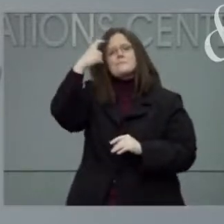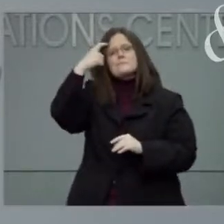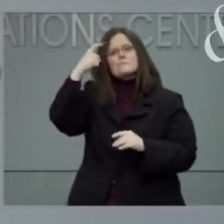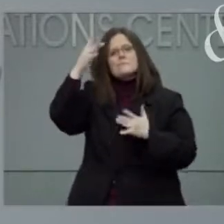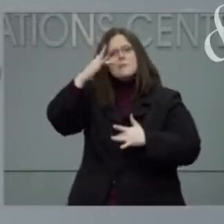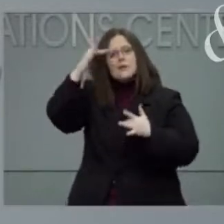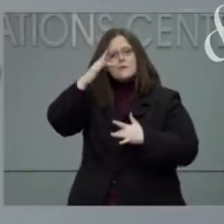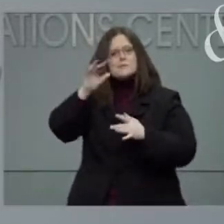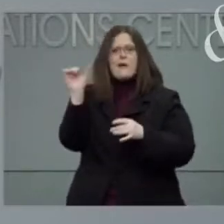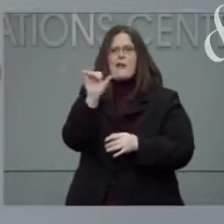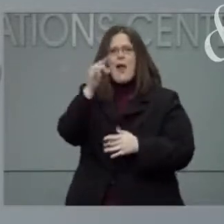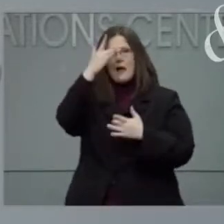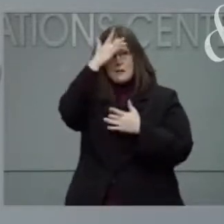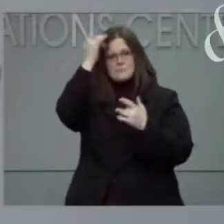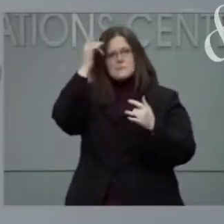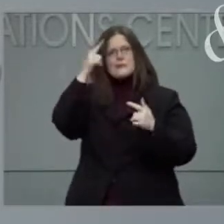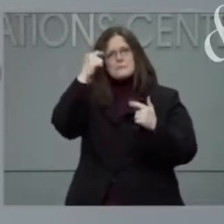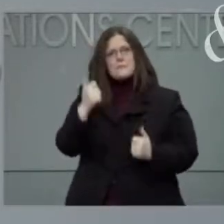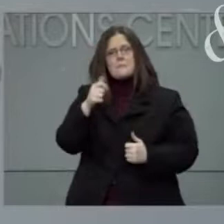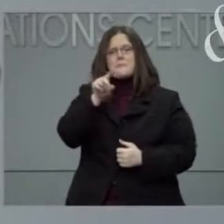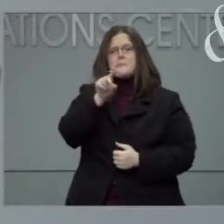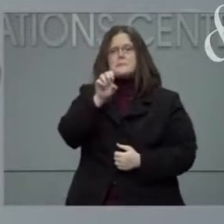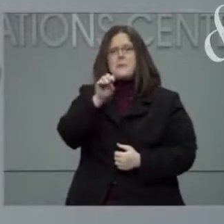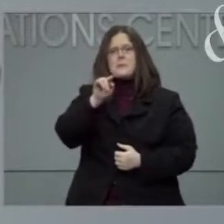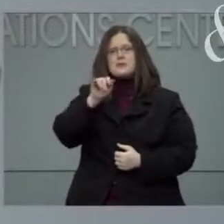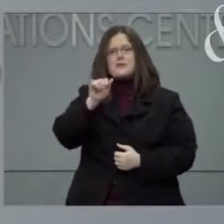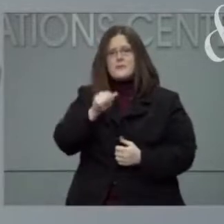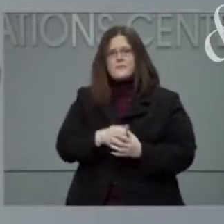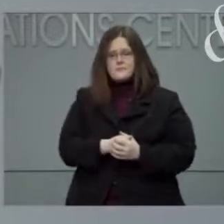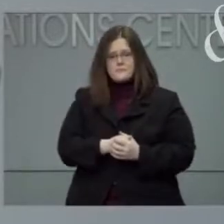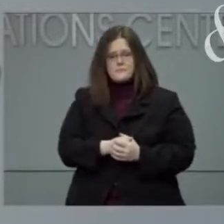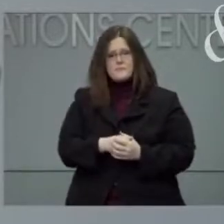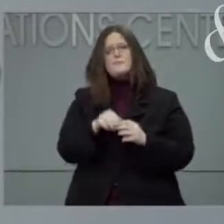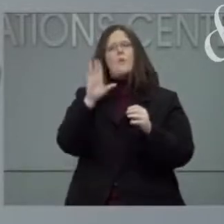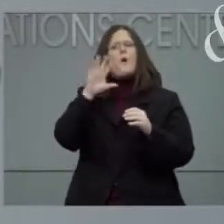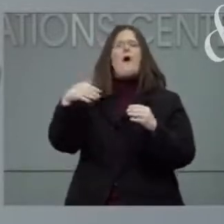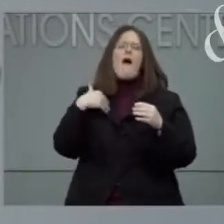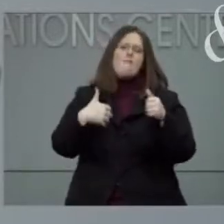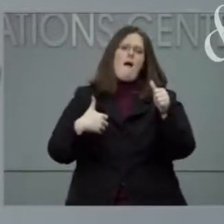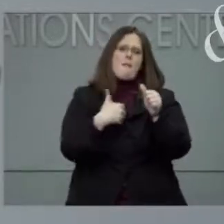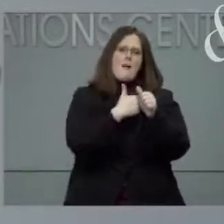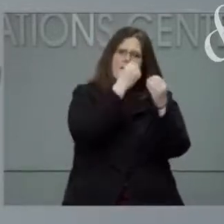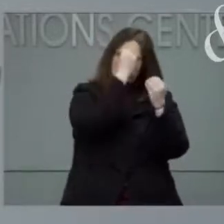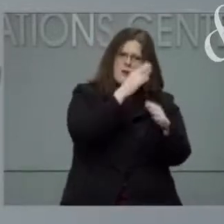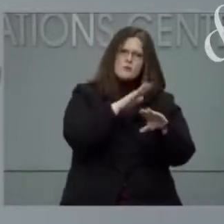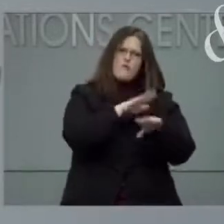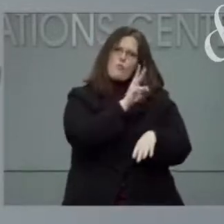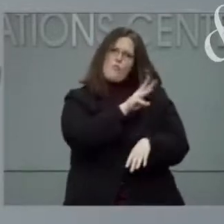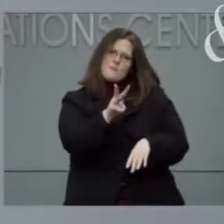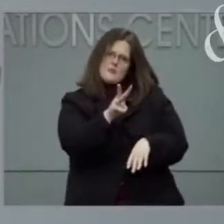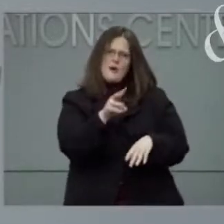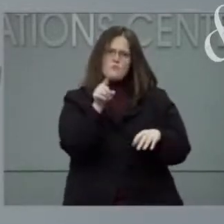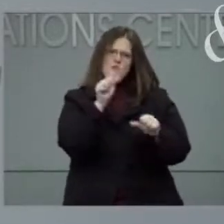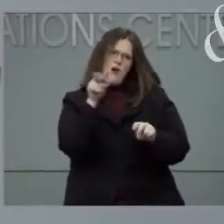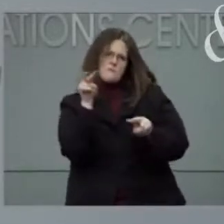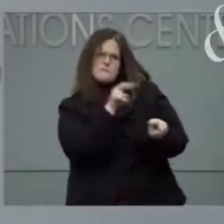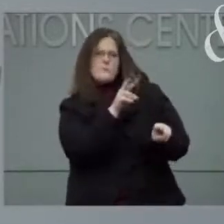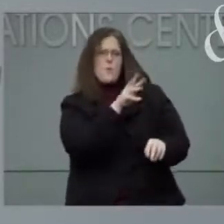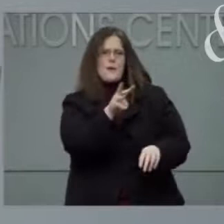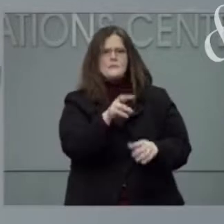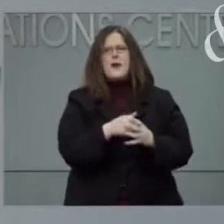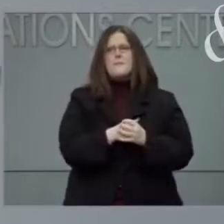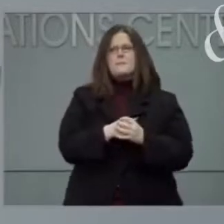yourspot.yourshot.nc.gov. The top line message is that frontline essential workers are eligible for vaccines starting tomorrow. All